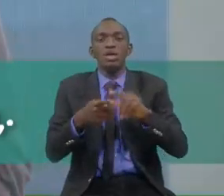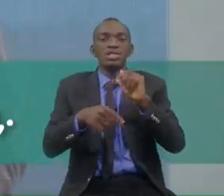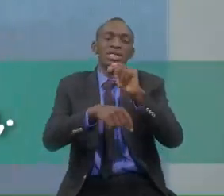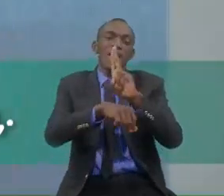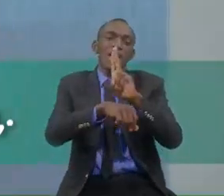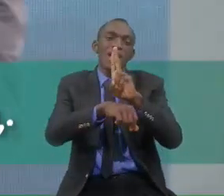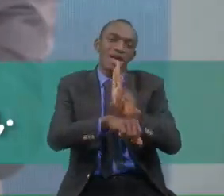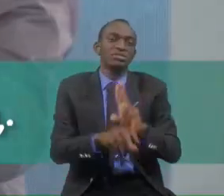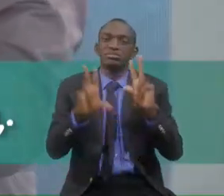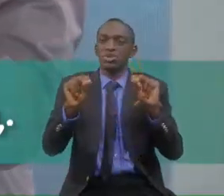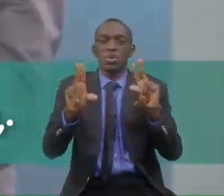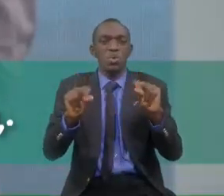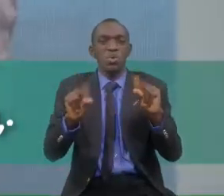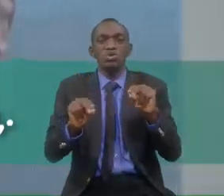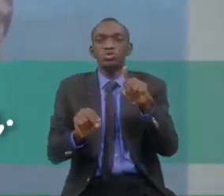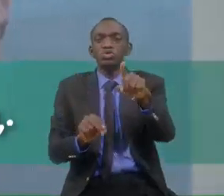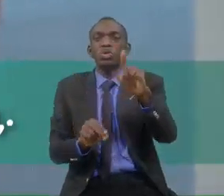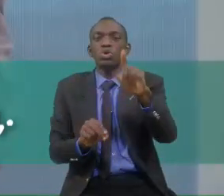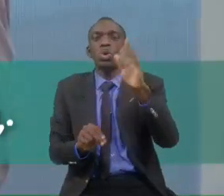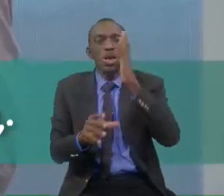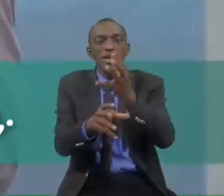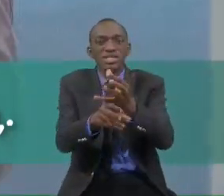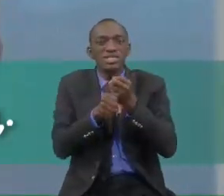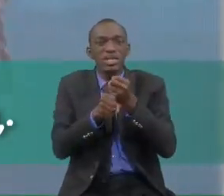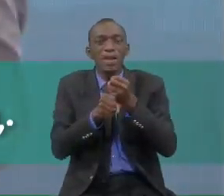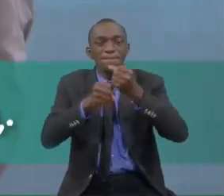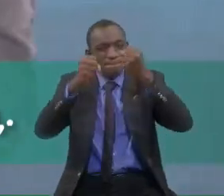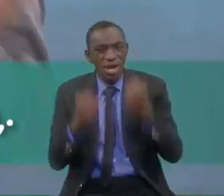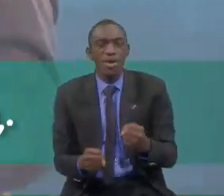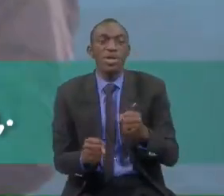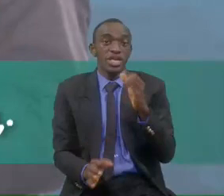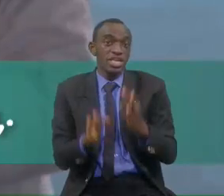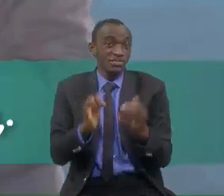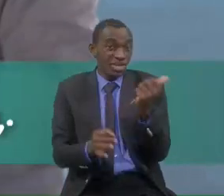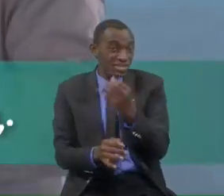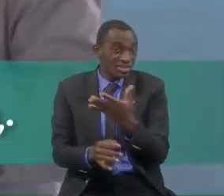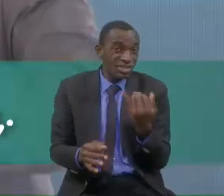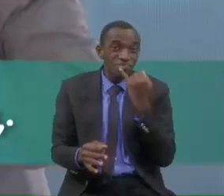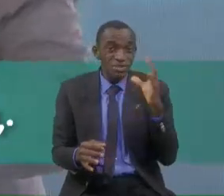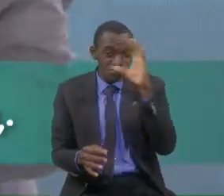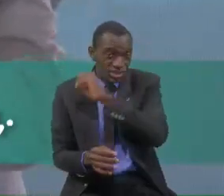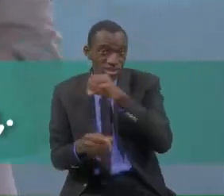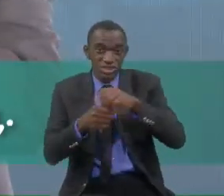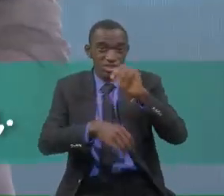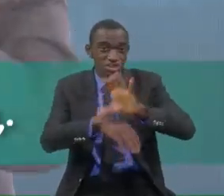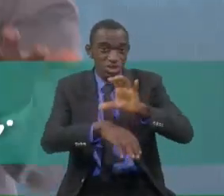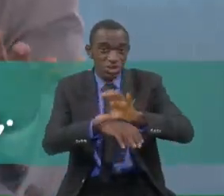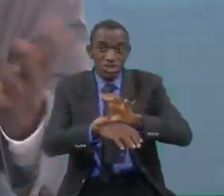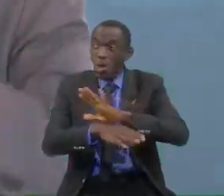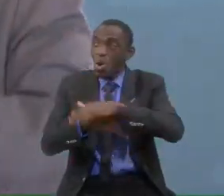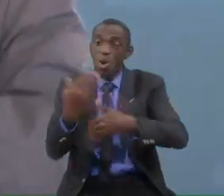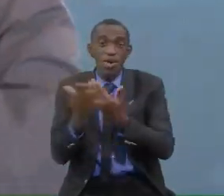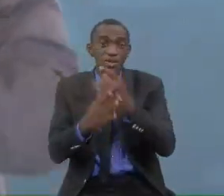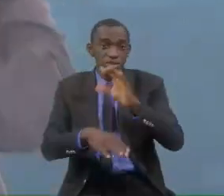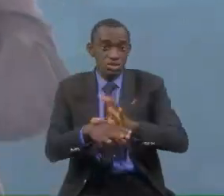shall receive power. If there's anything missing in the church, the whole church, whether it's, you know, the Council